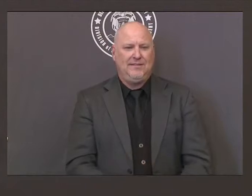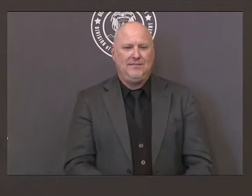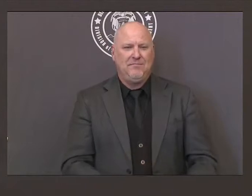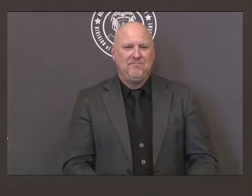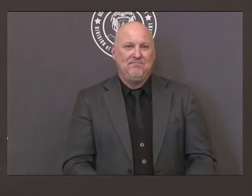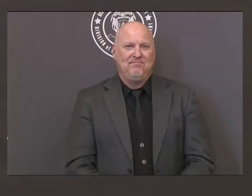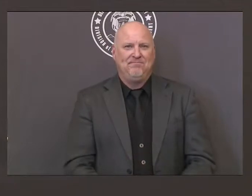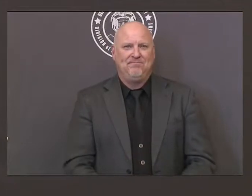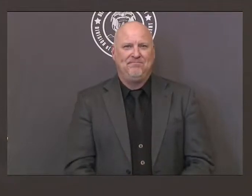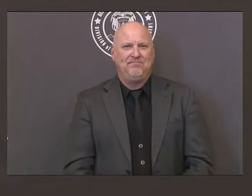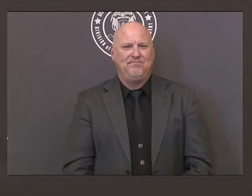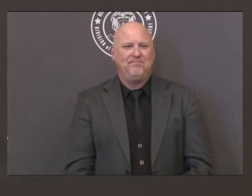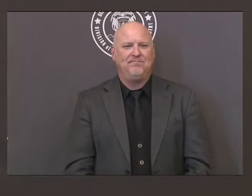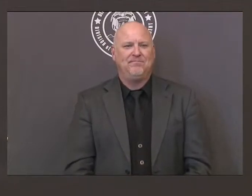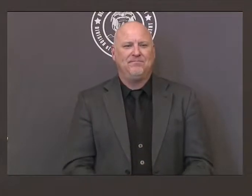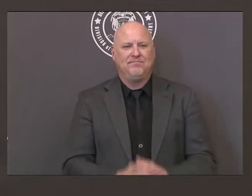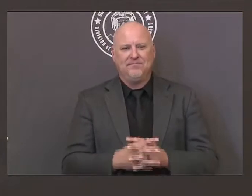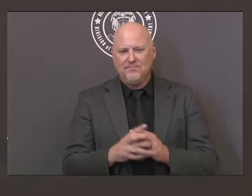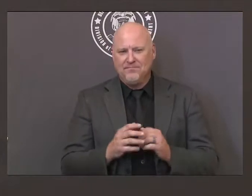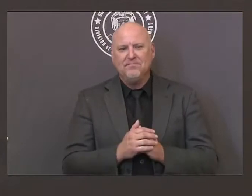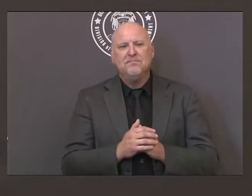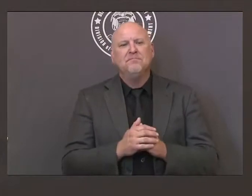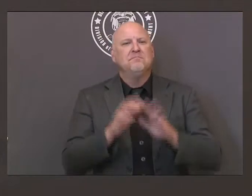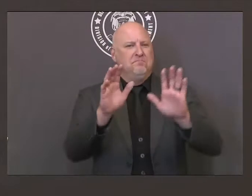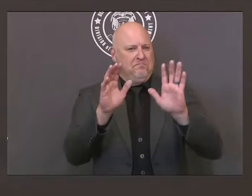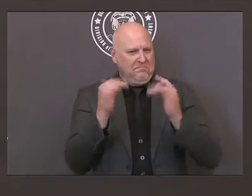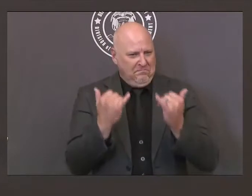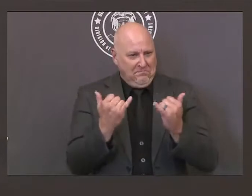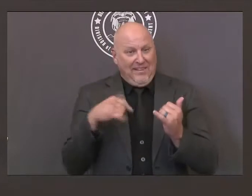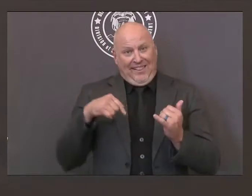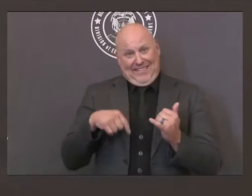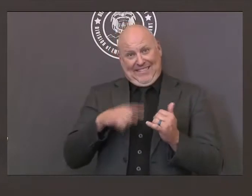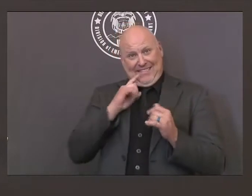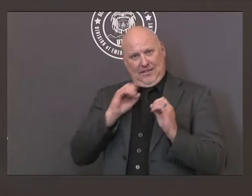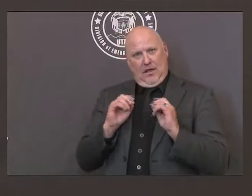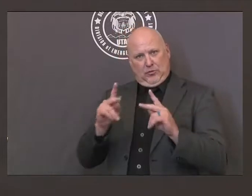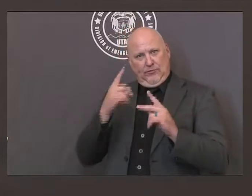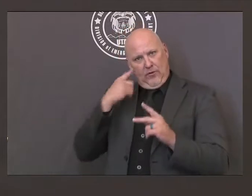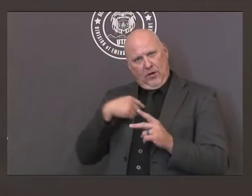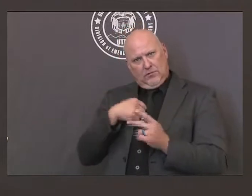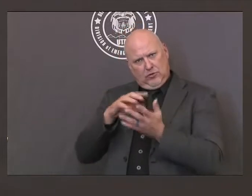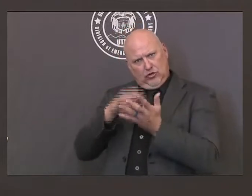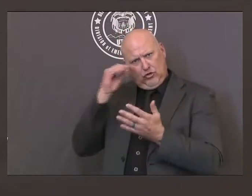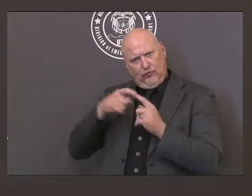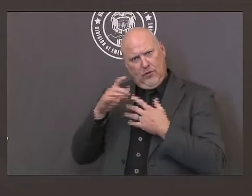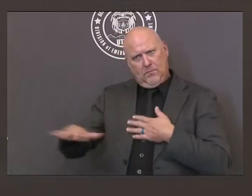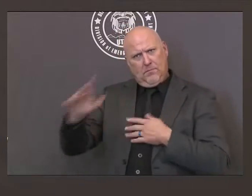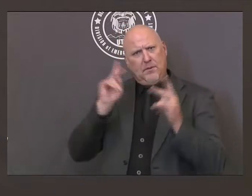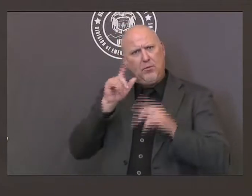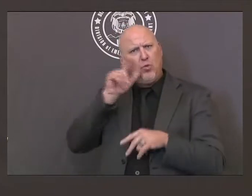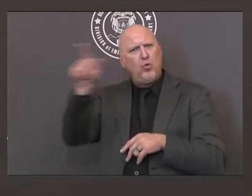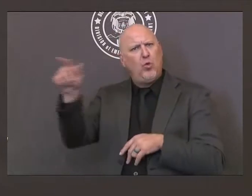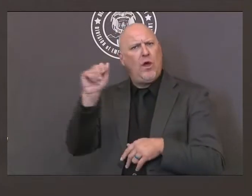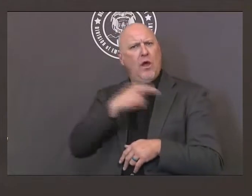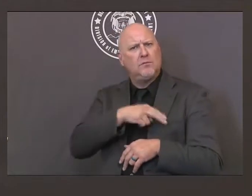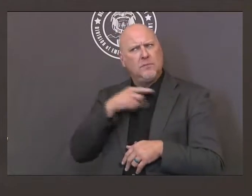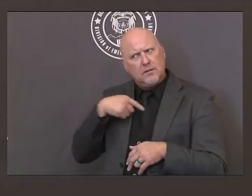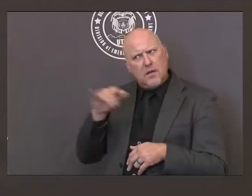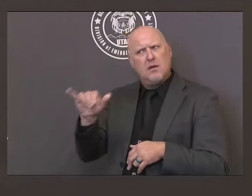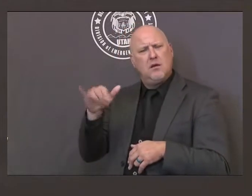again, an opportunity for us to learn from those health professionals. When I was at the ICU unit, we're finding out that people are, in fact, are